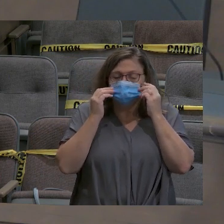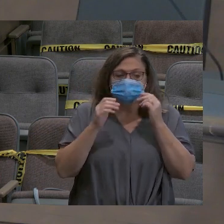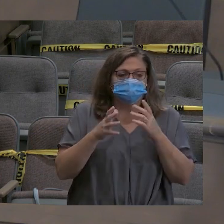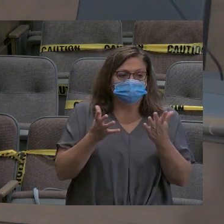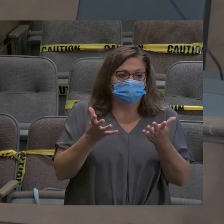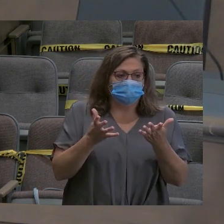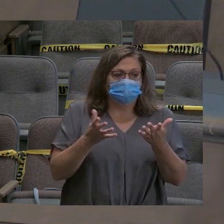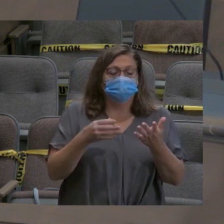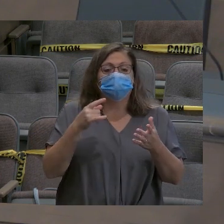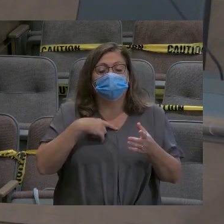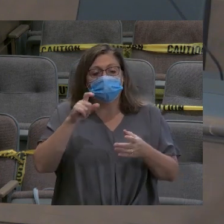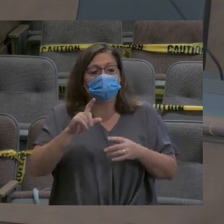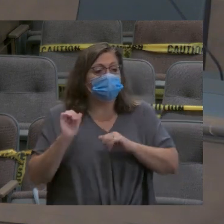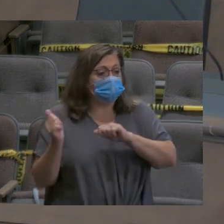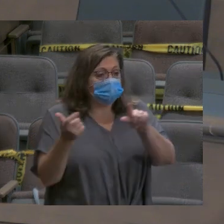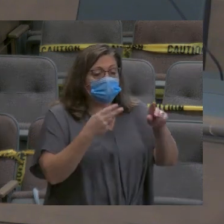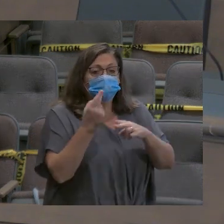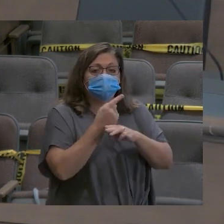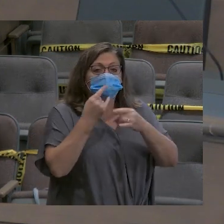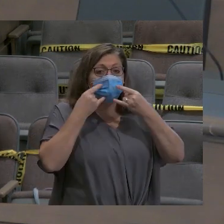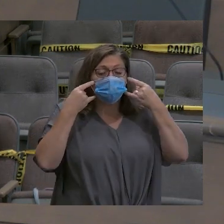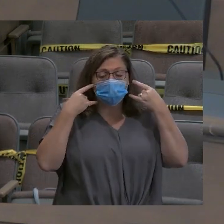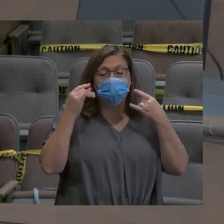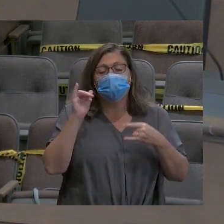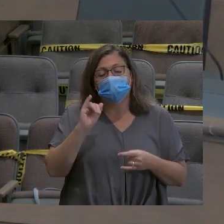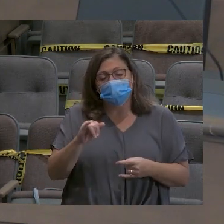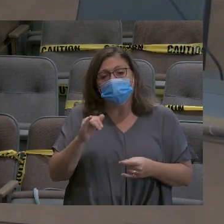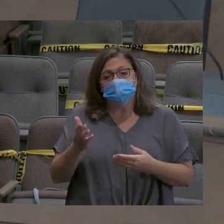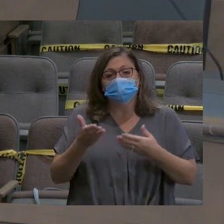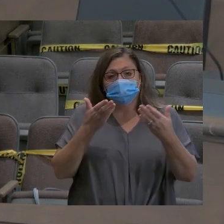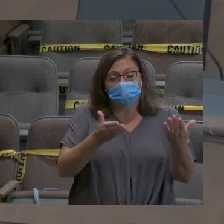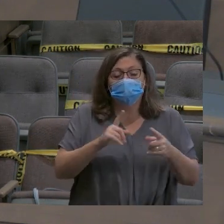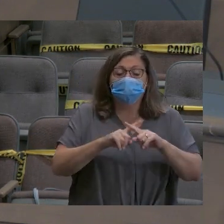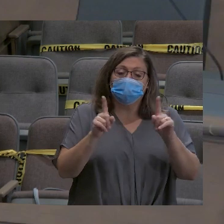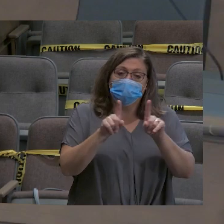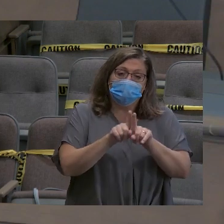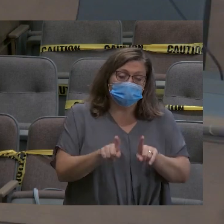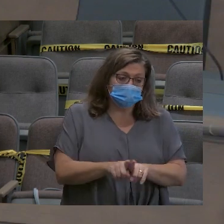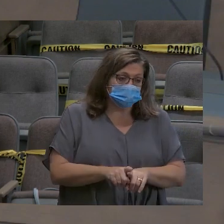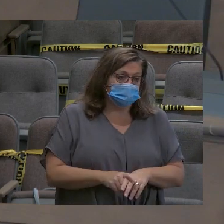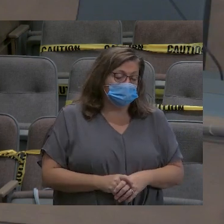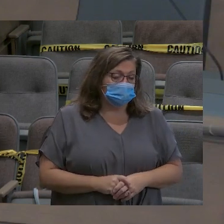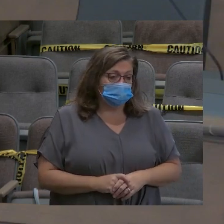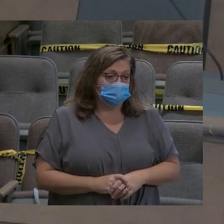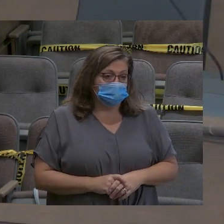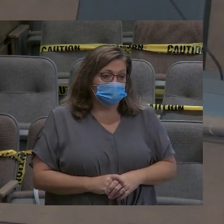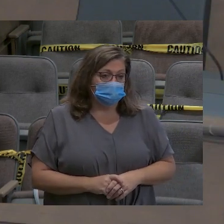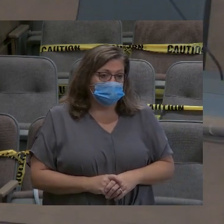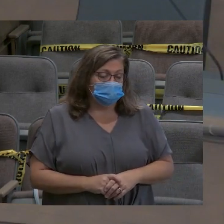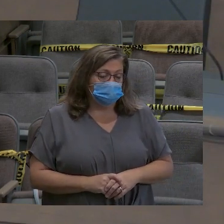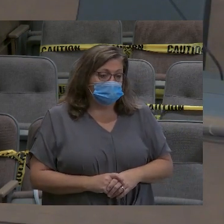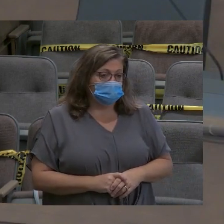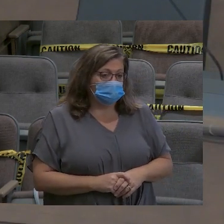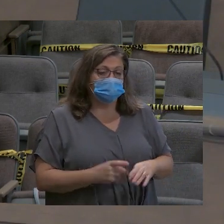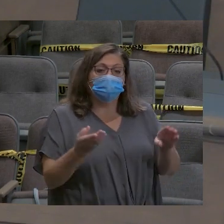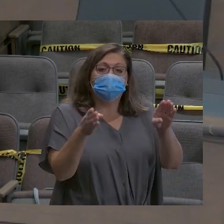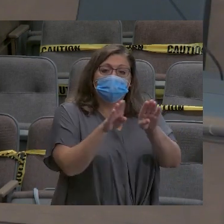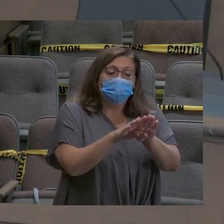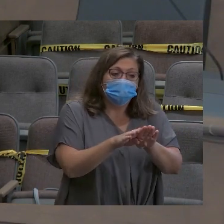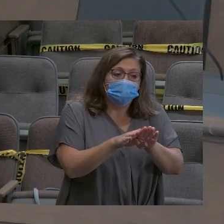Universal mask wearing, no surprise, is recommended, but also certain things like closing